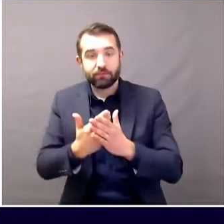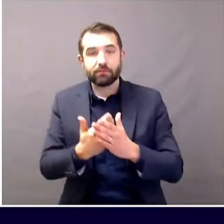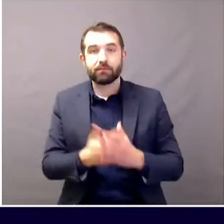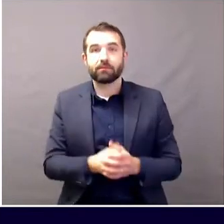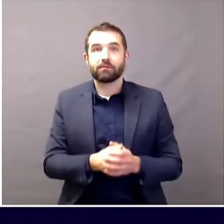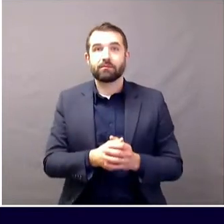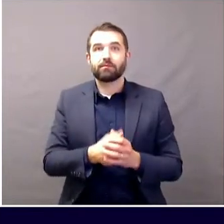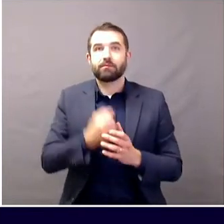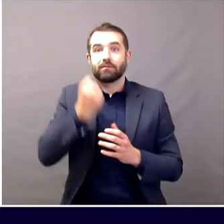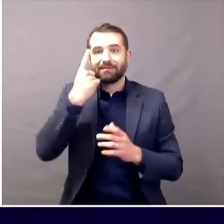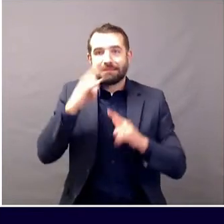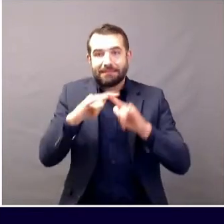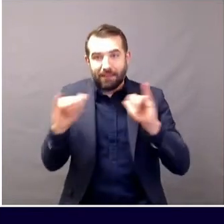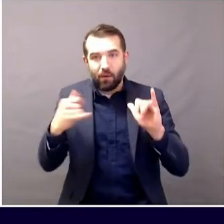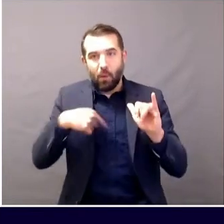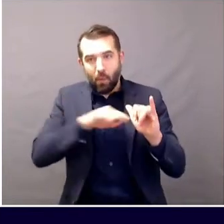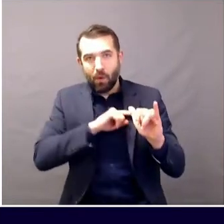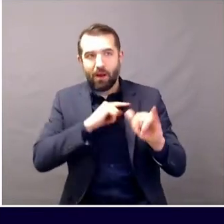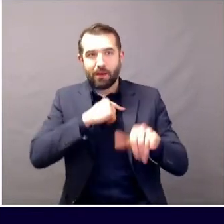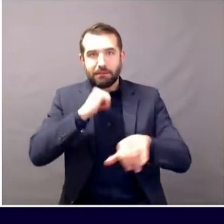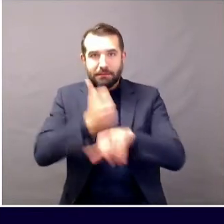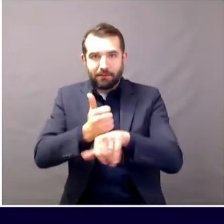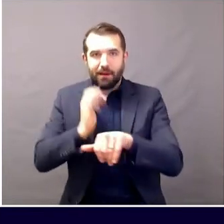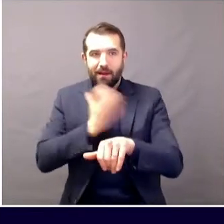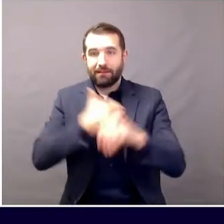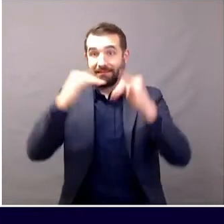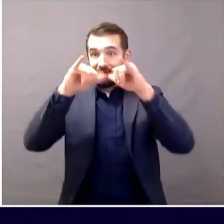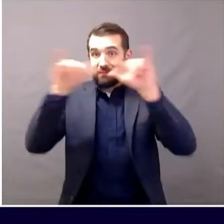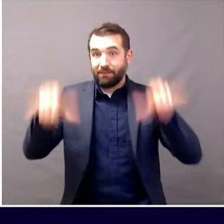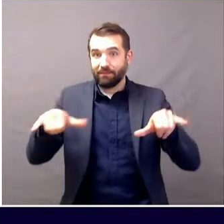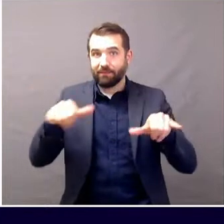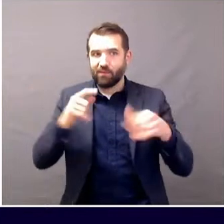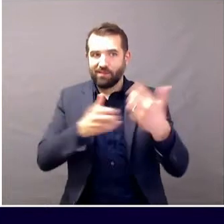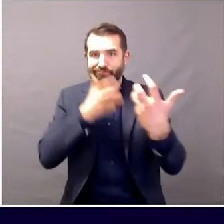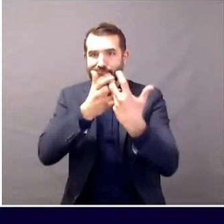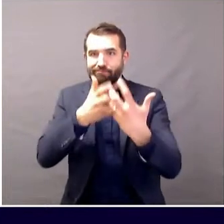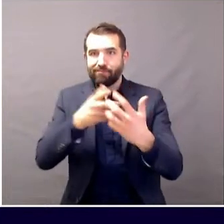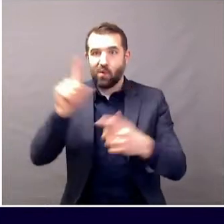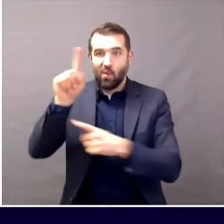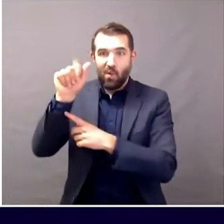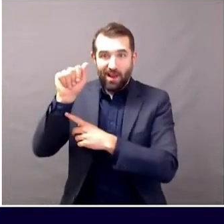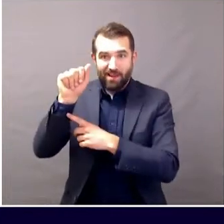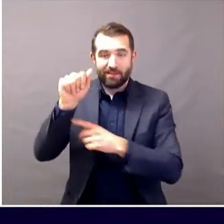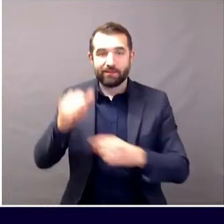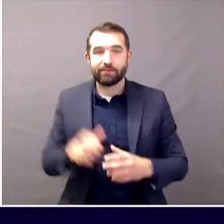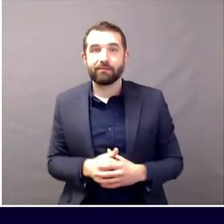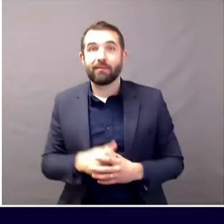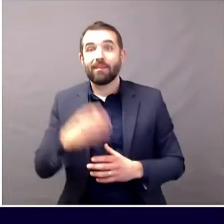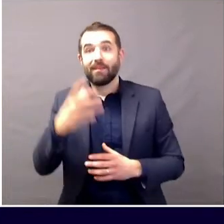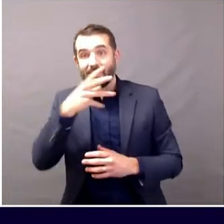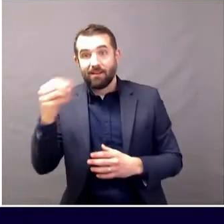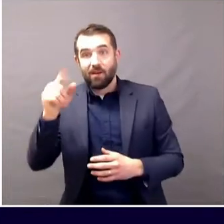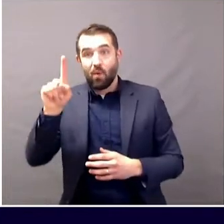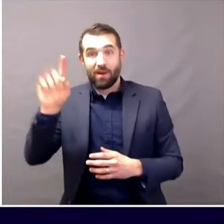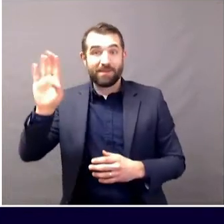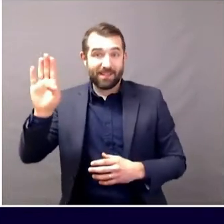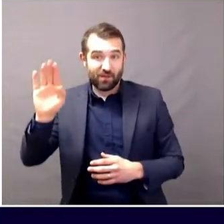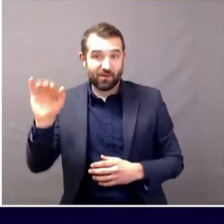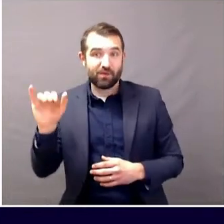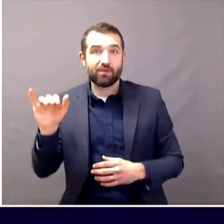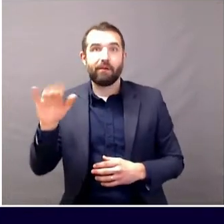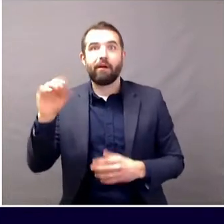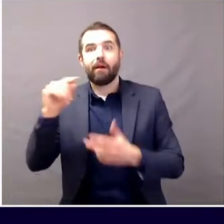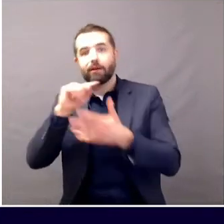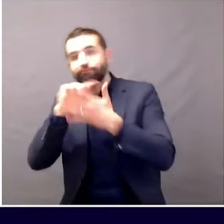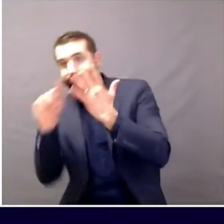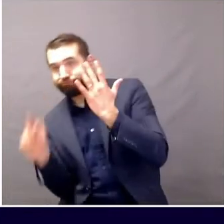not just for phase 1A, but also sets us up in a good position for phase 1B and subsequent phases, that's